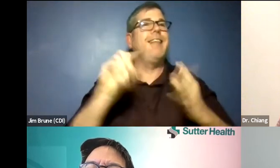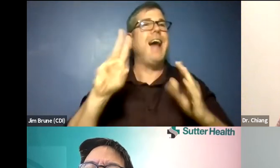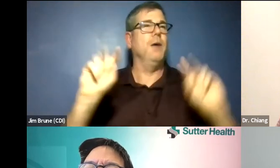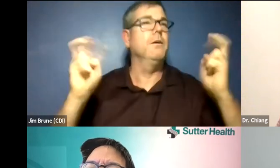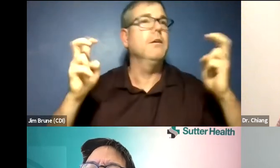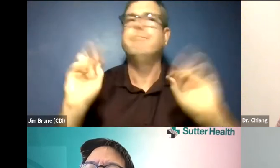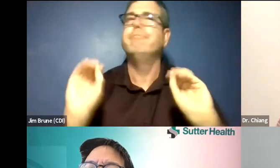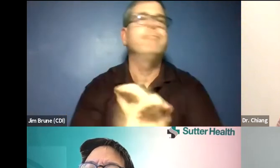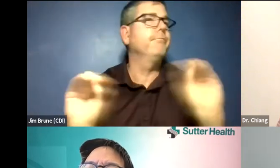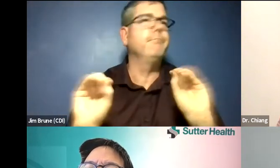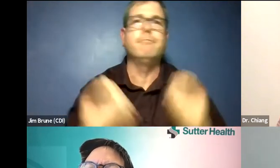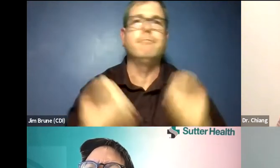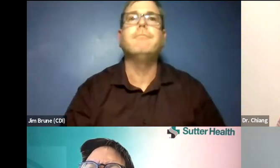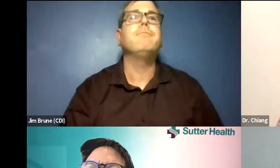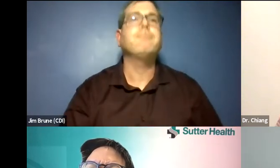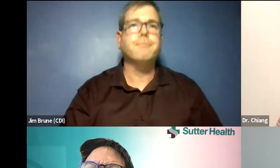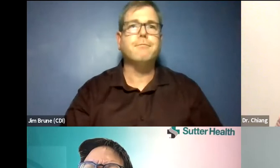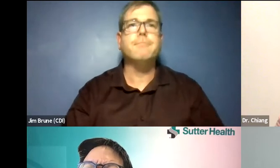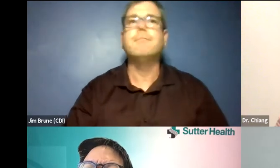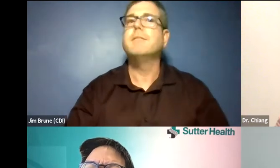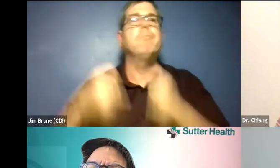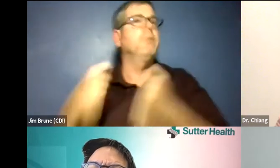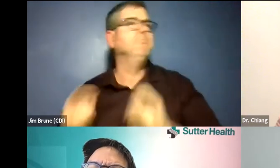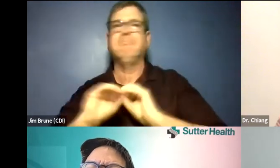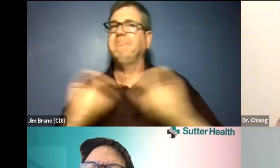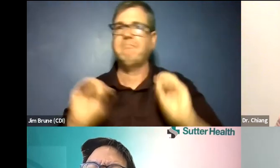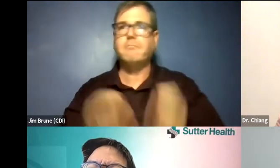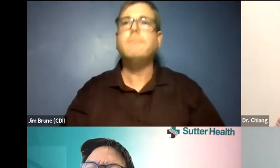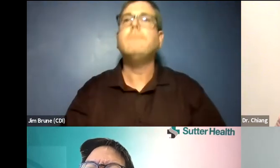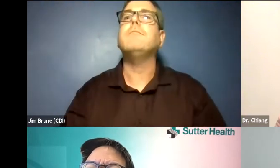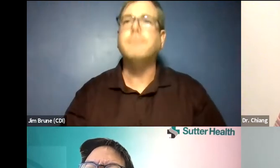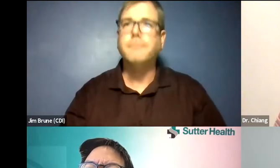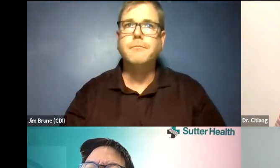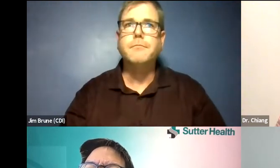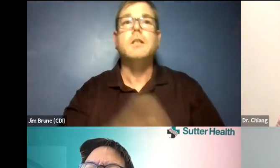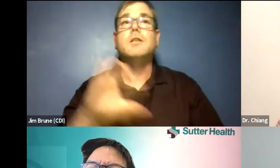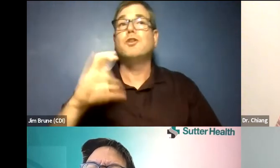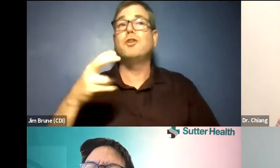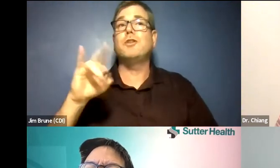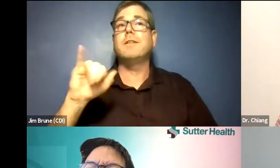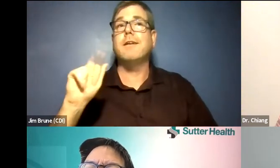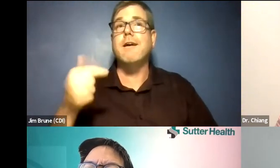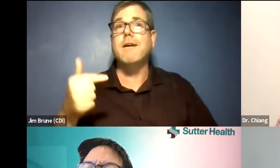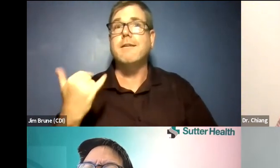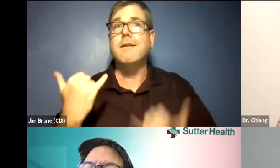everyone getting the vaccine will protect those who can't mount an immune response or can't get the vaccine.